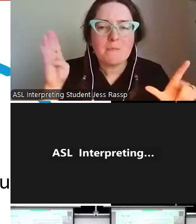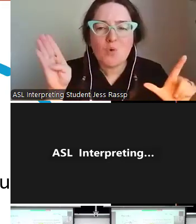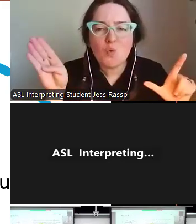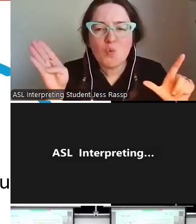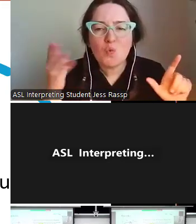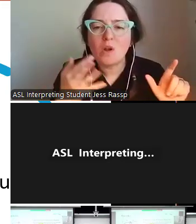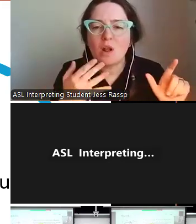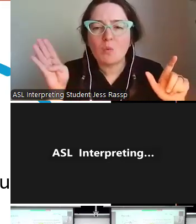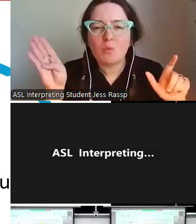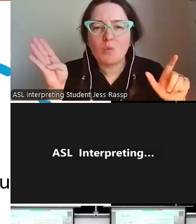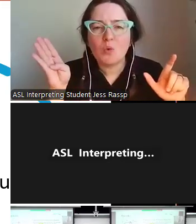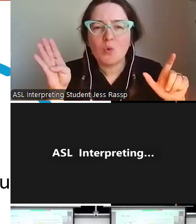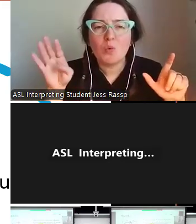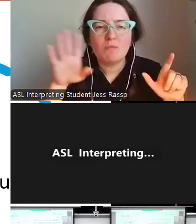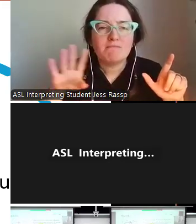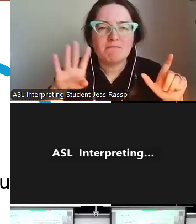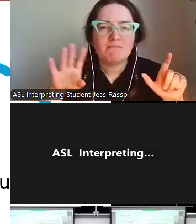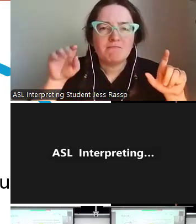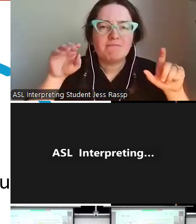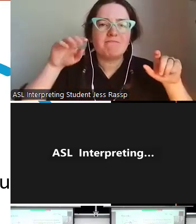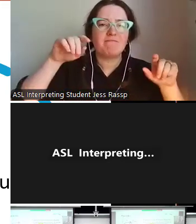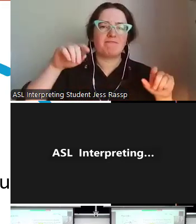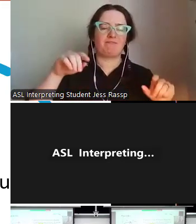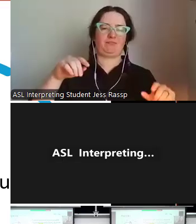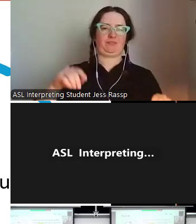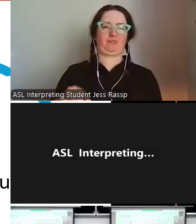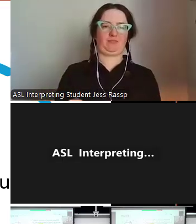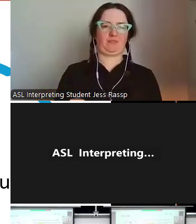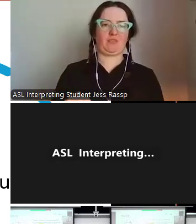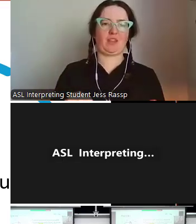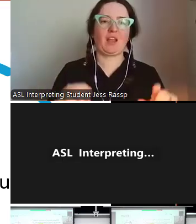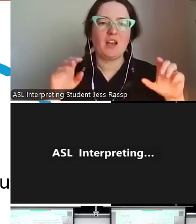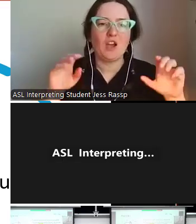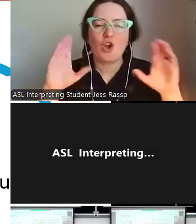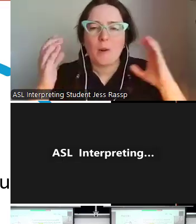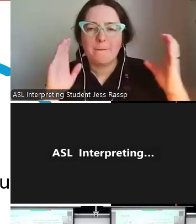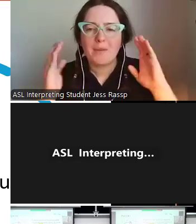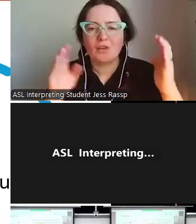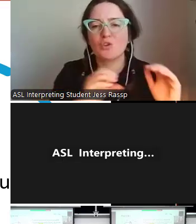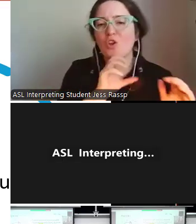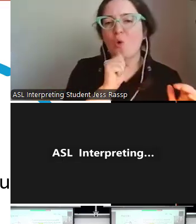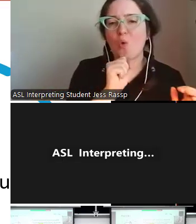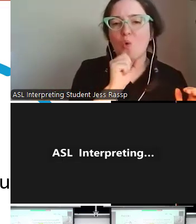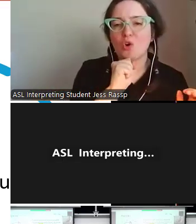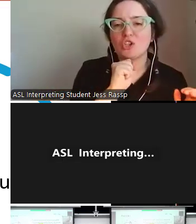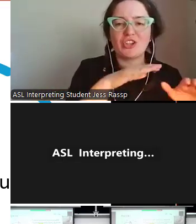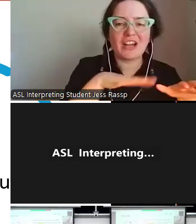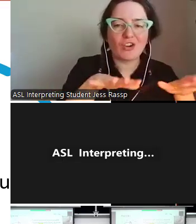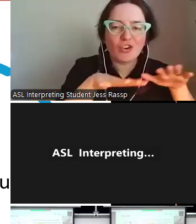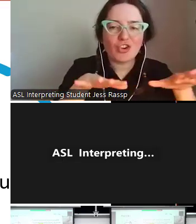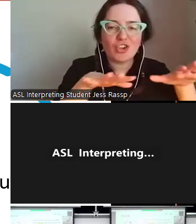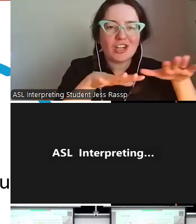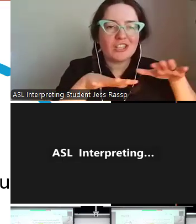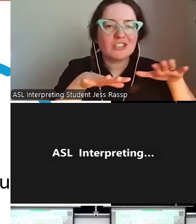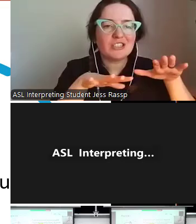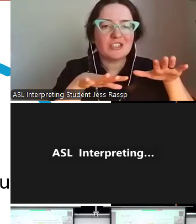is, so another part of this, these orange places here, these are disulfide bonds, I